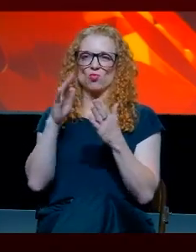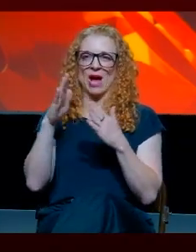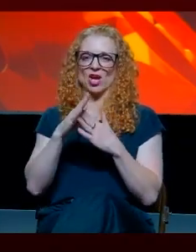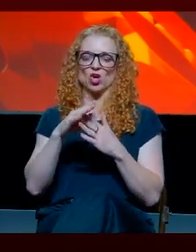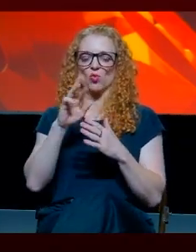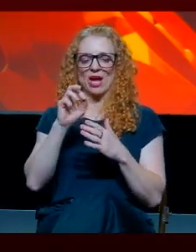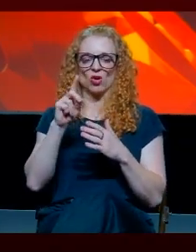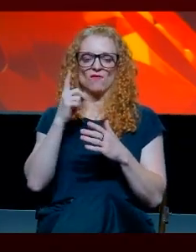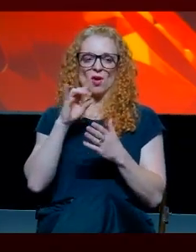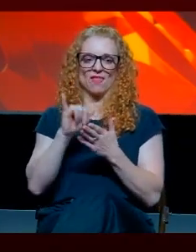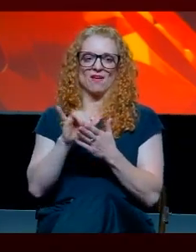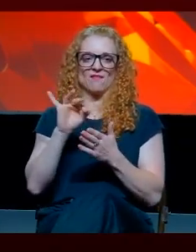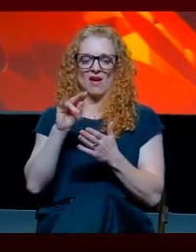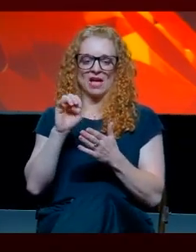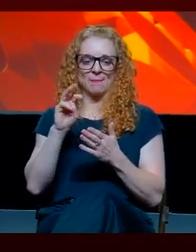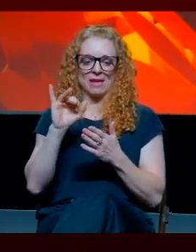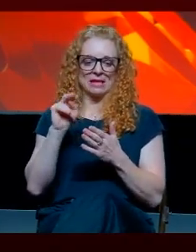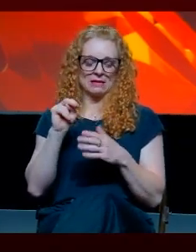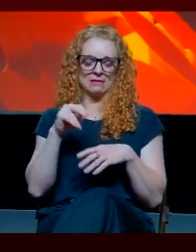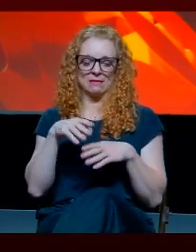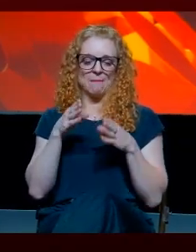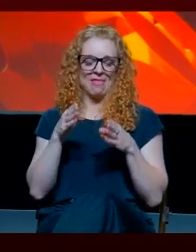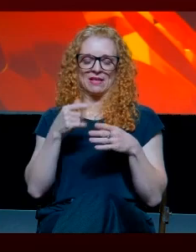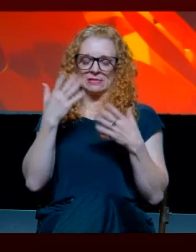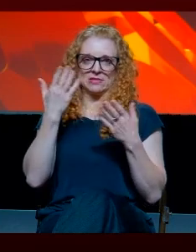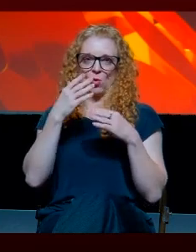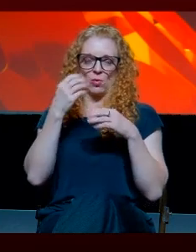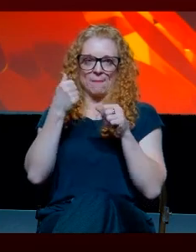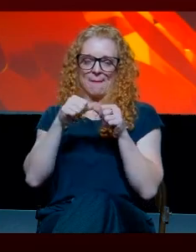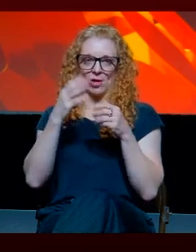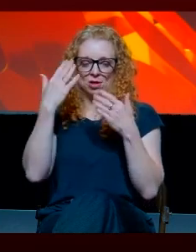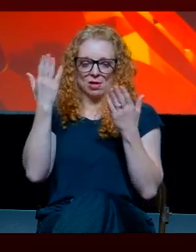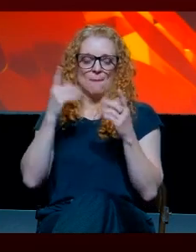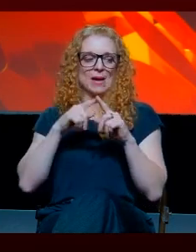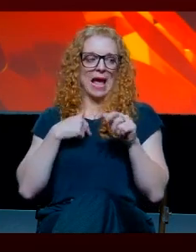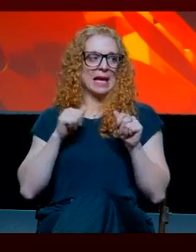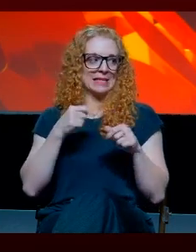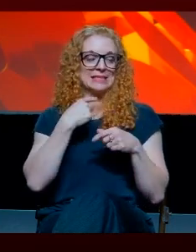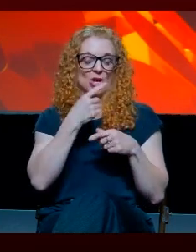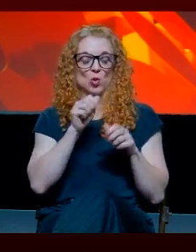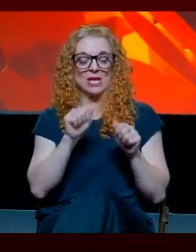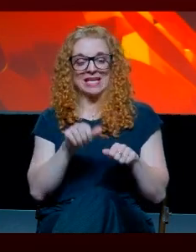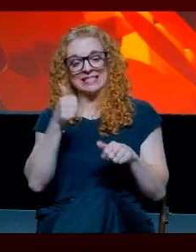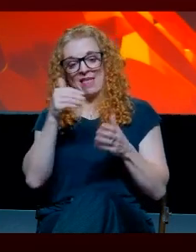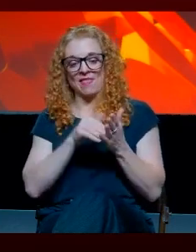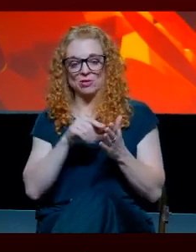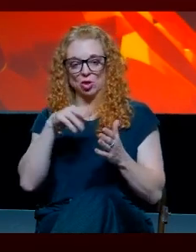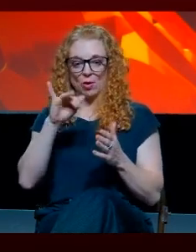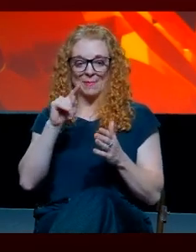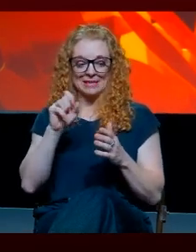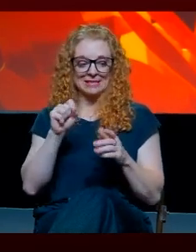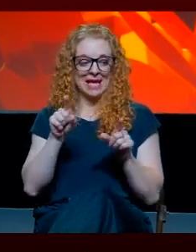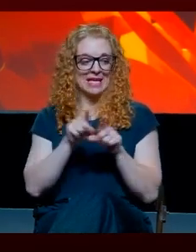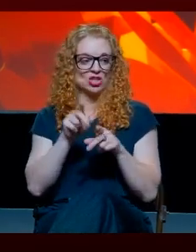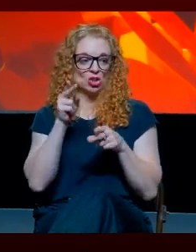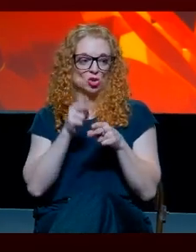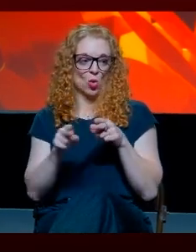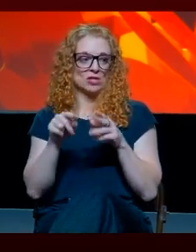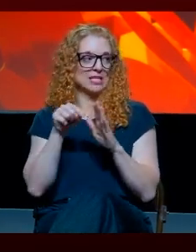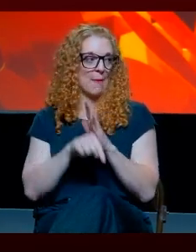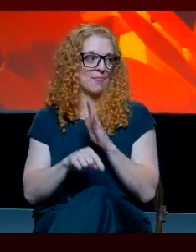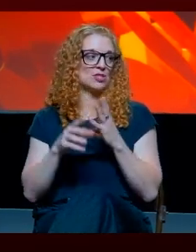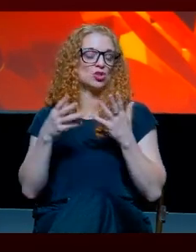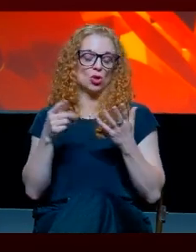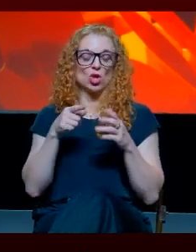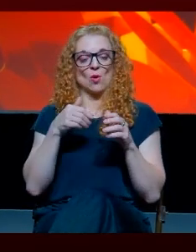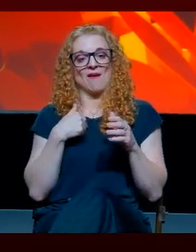Feynman method. Don't remember off the top of my head. But I can tell you, you can do 10,000 qubits as a short depth. So